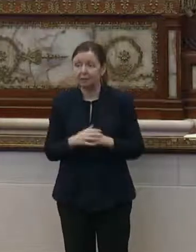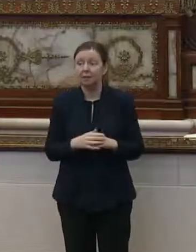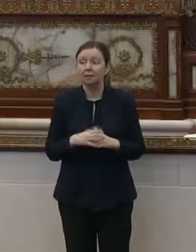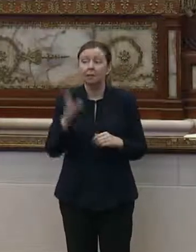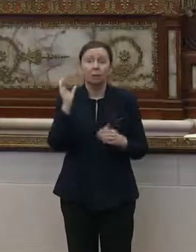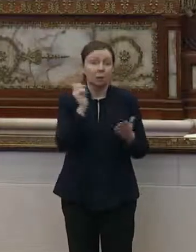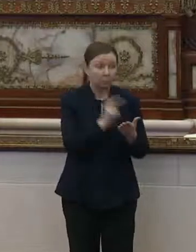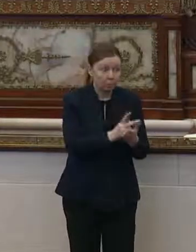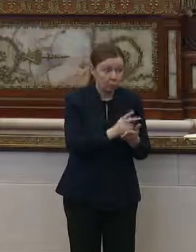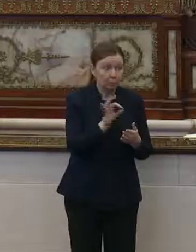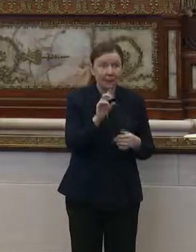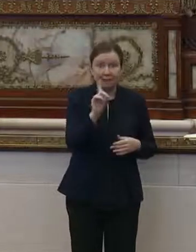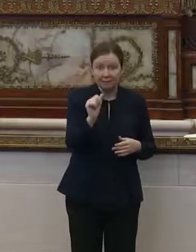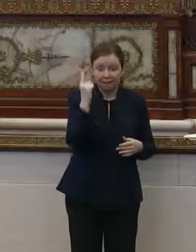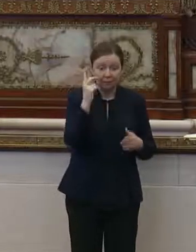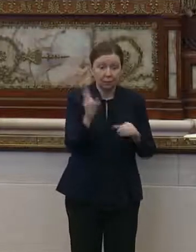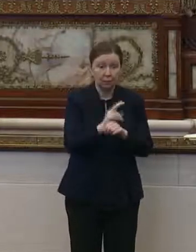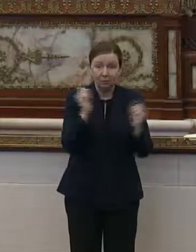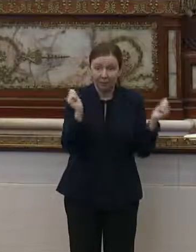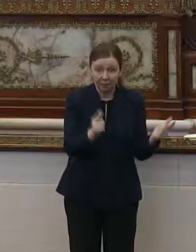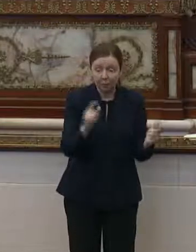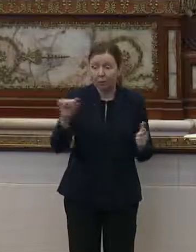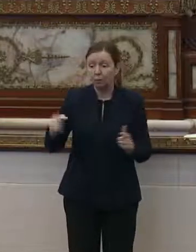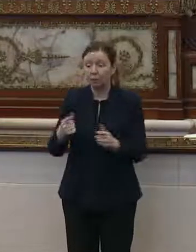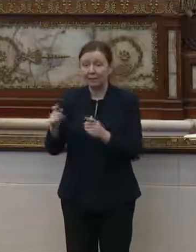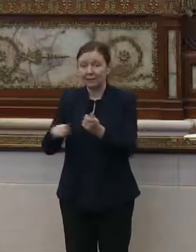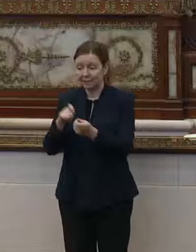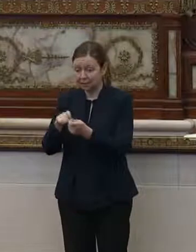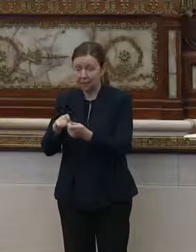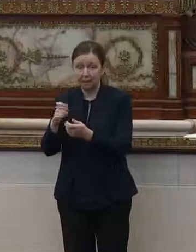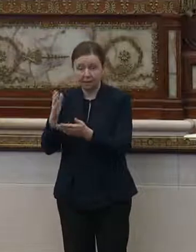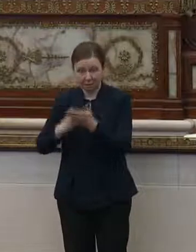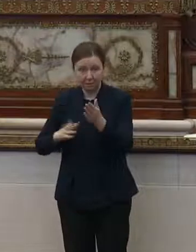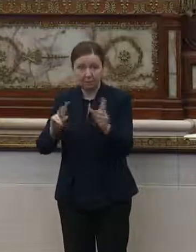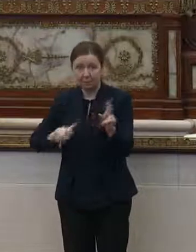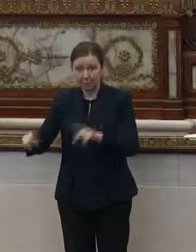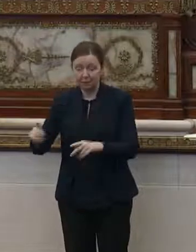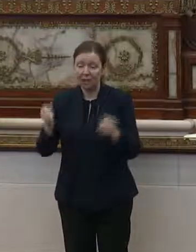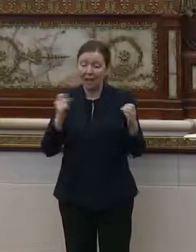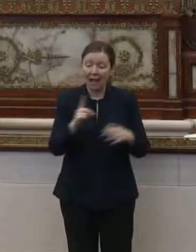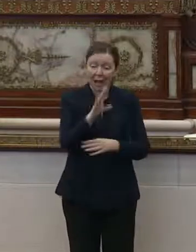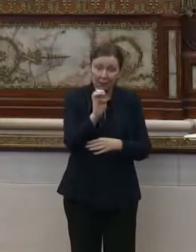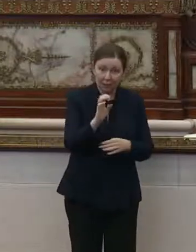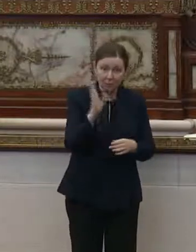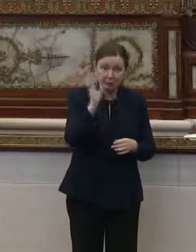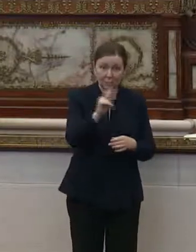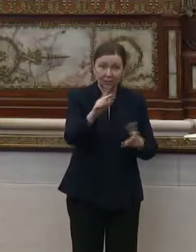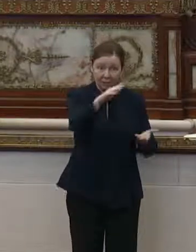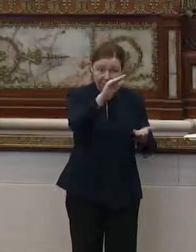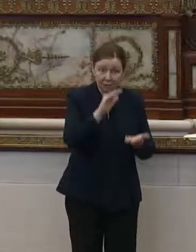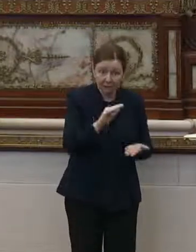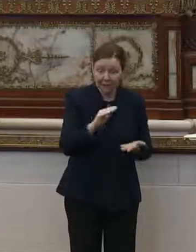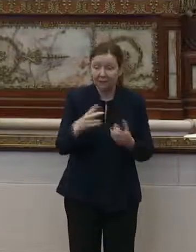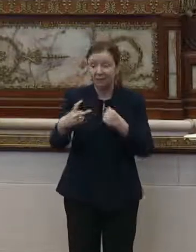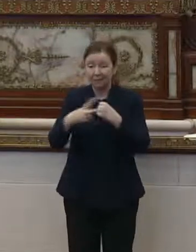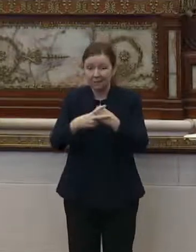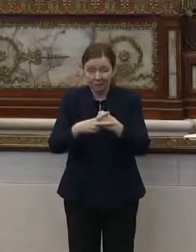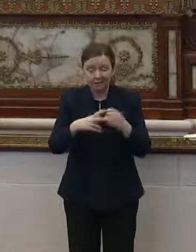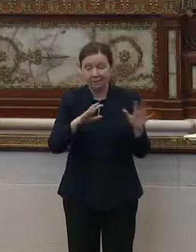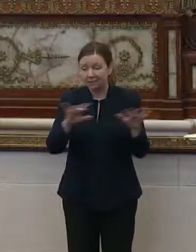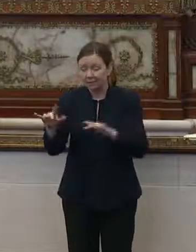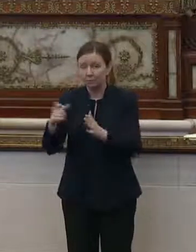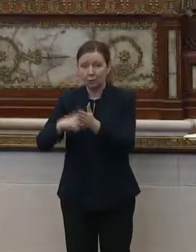be approved by the FDA for use in everyone or only in certain populations, how many doses Philadelphia would receive, or the storage and handling requirements